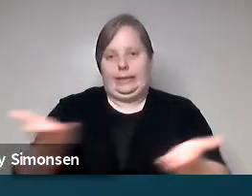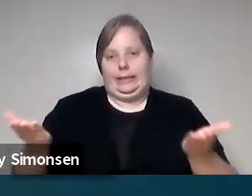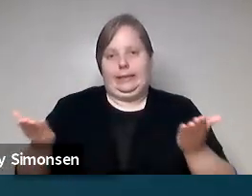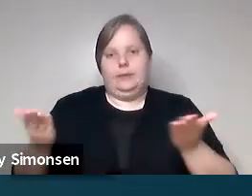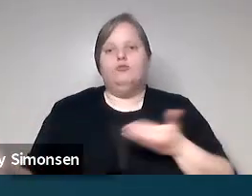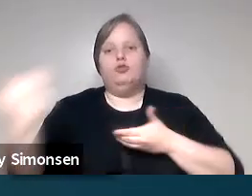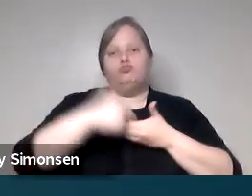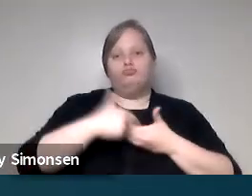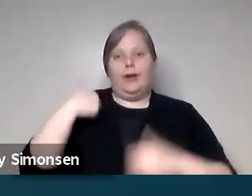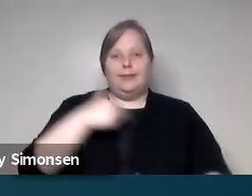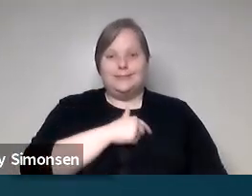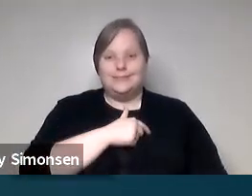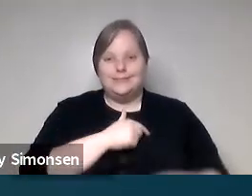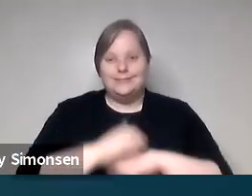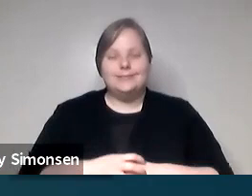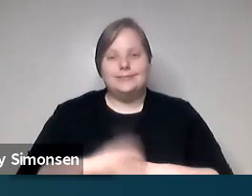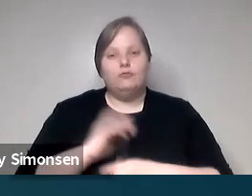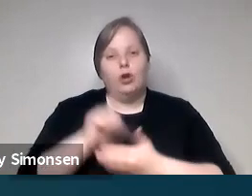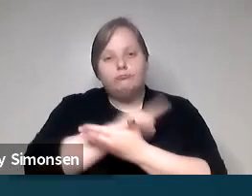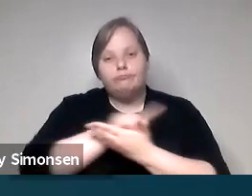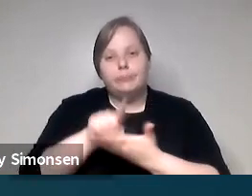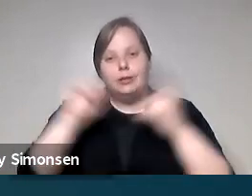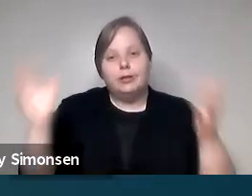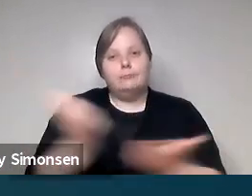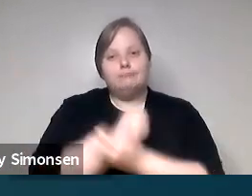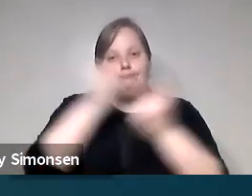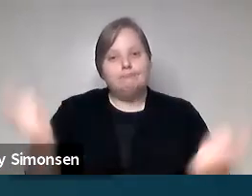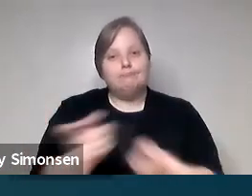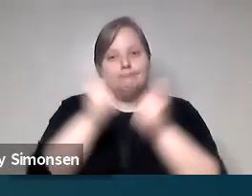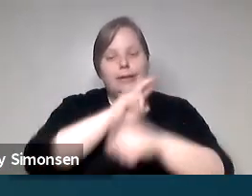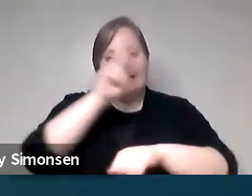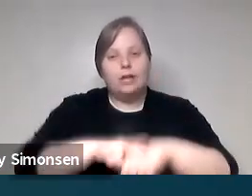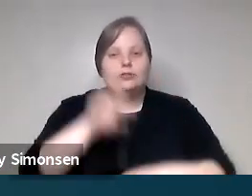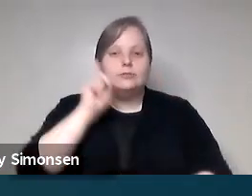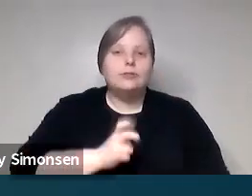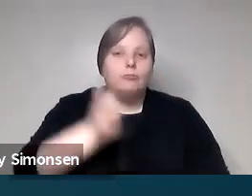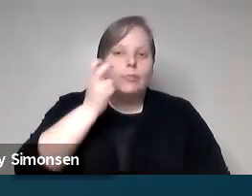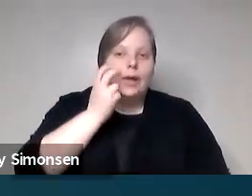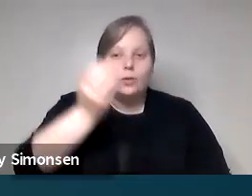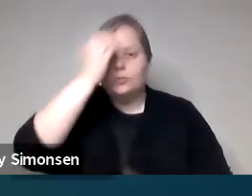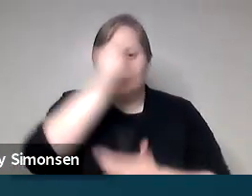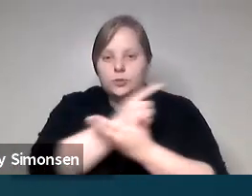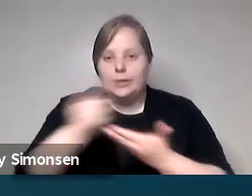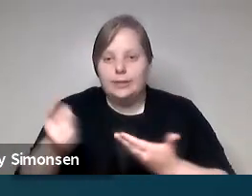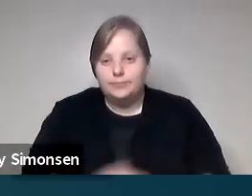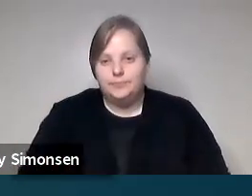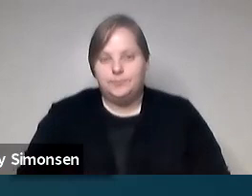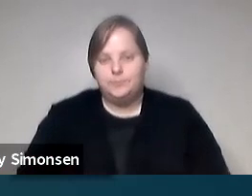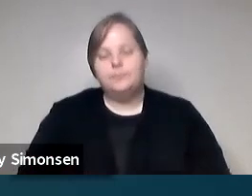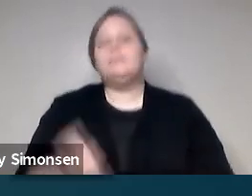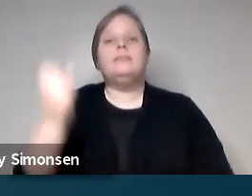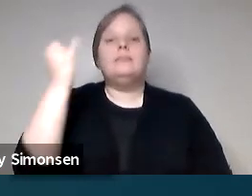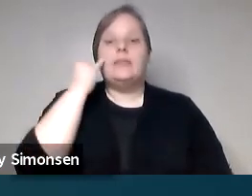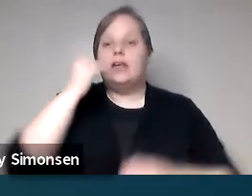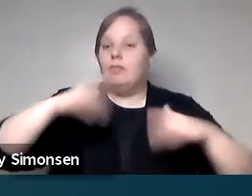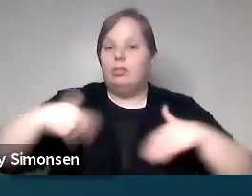for Deafblind Persons for our week-long celebration of National Deafblind Awareness Week. If you didn't join